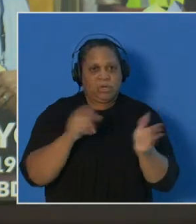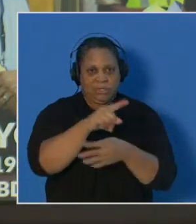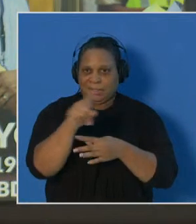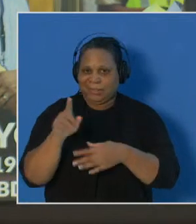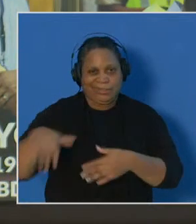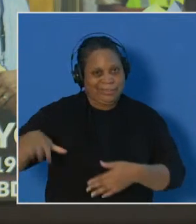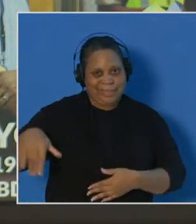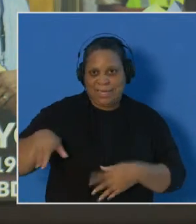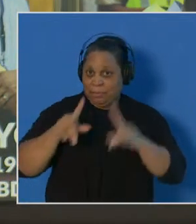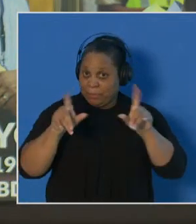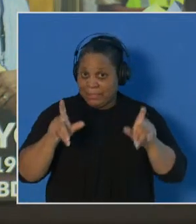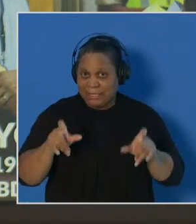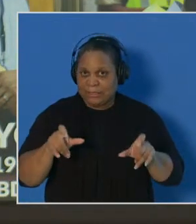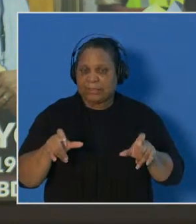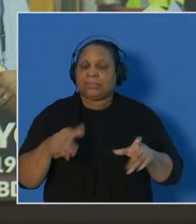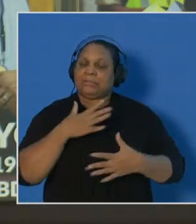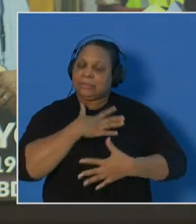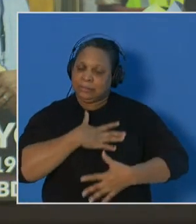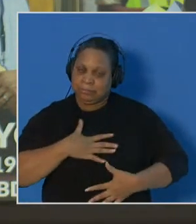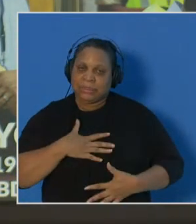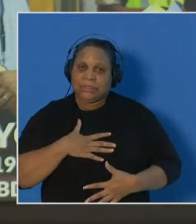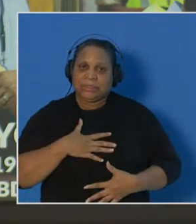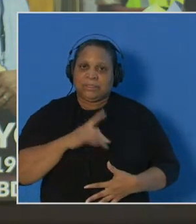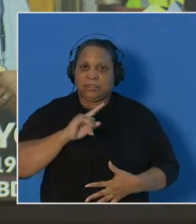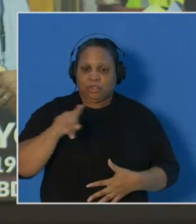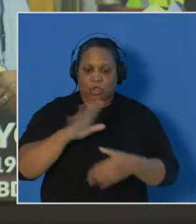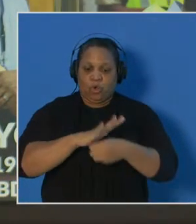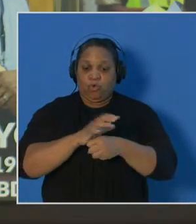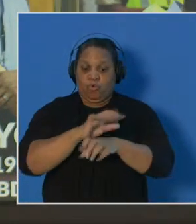been tested, to do so. And you can go to